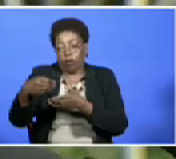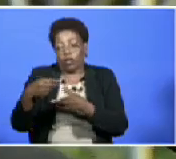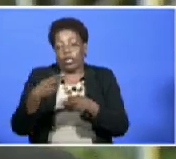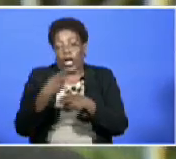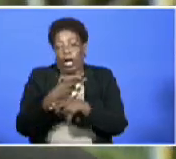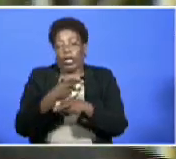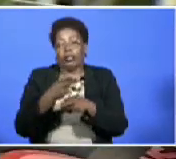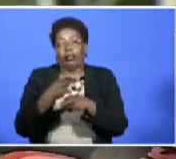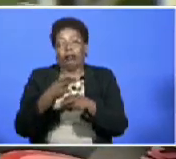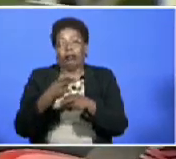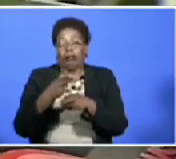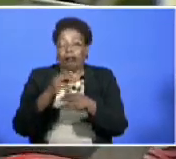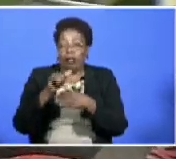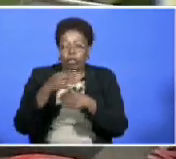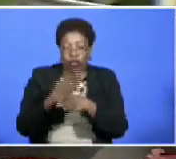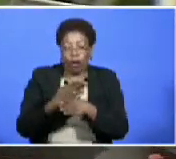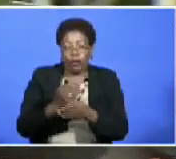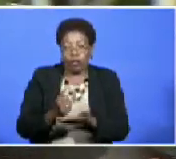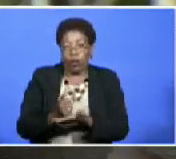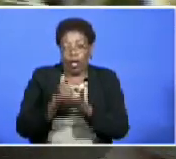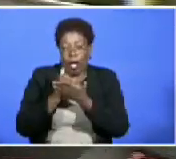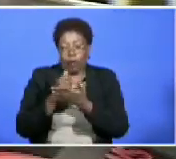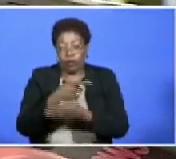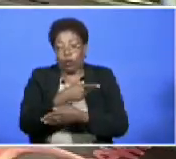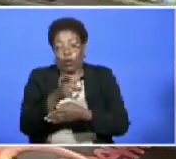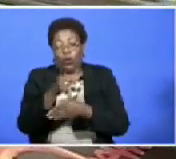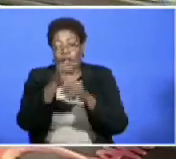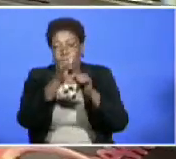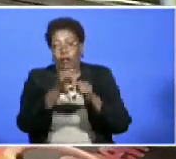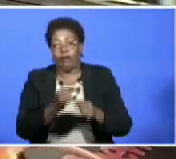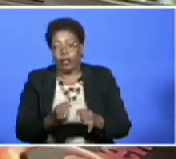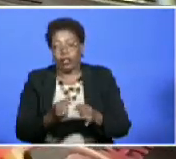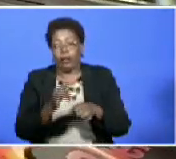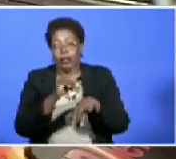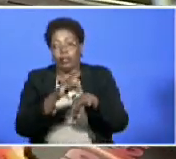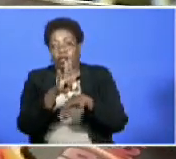assistance, etc., to individuals impacted by the storm.